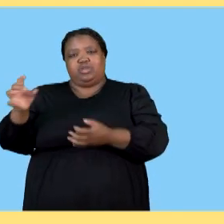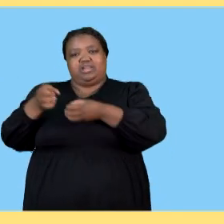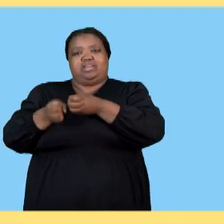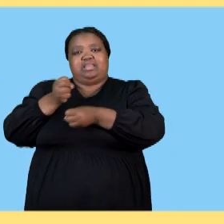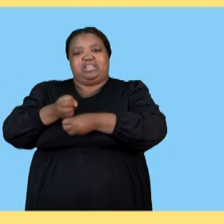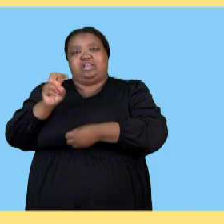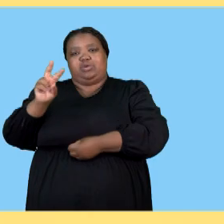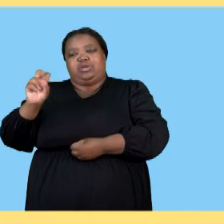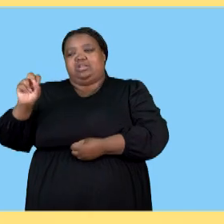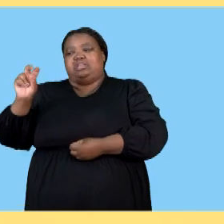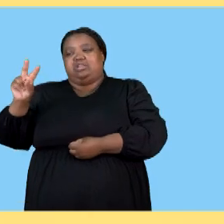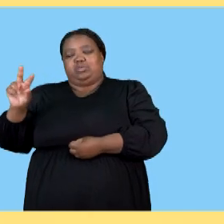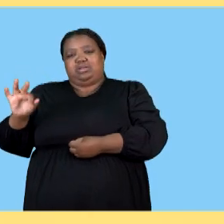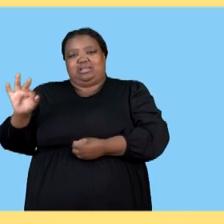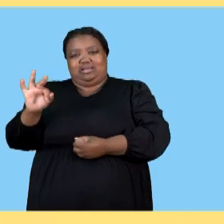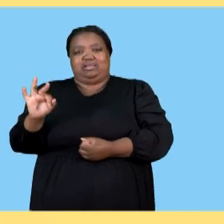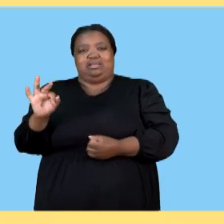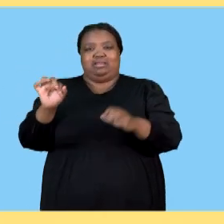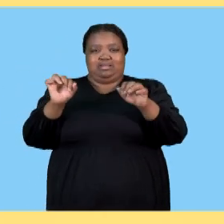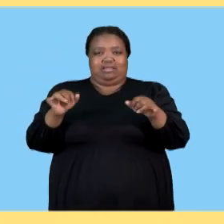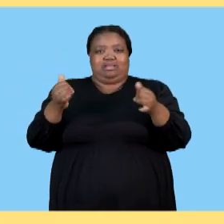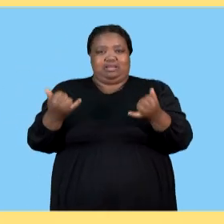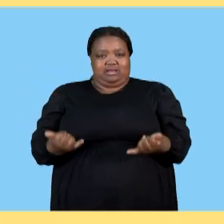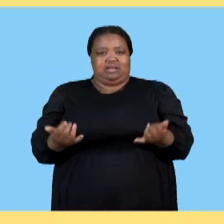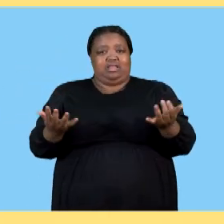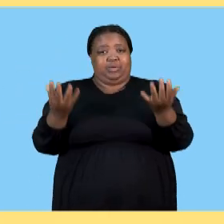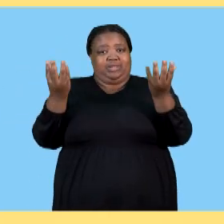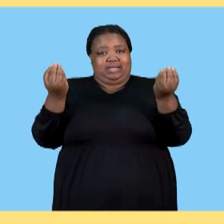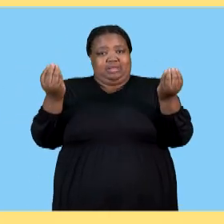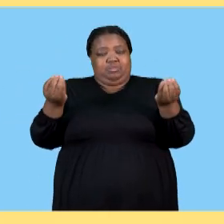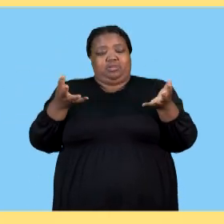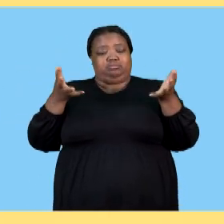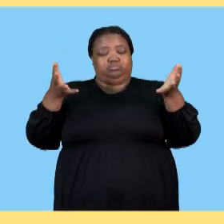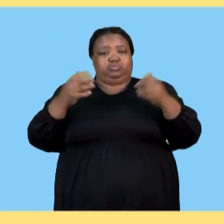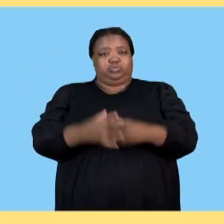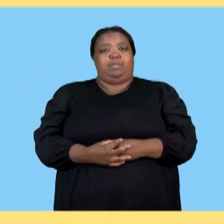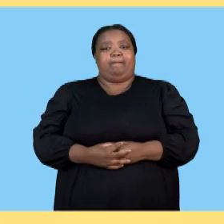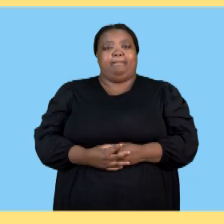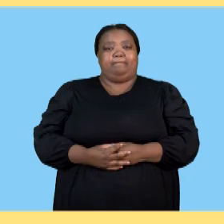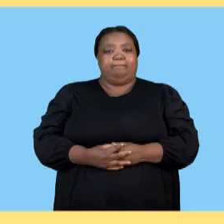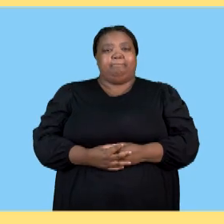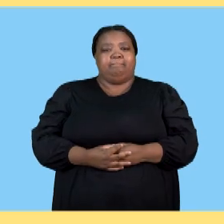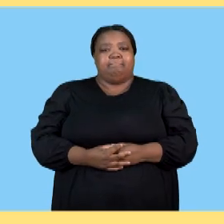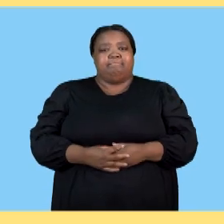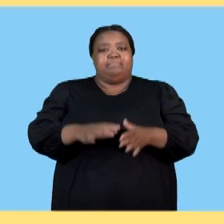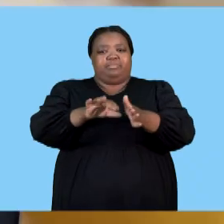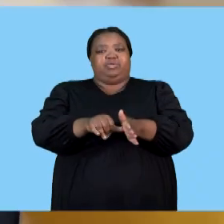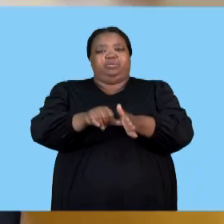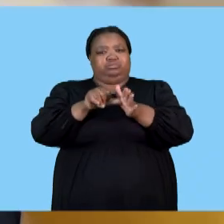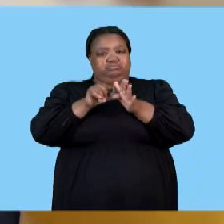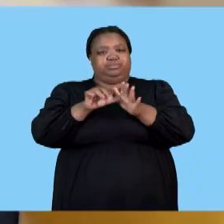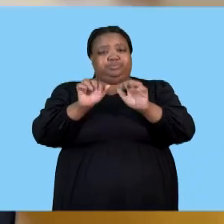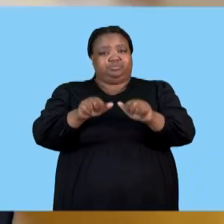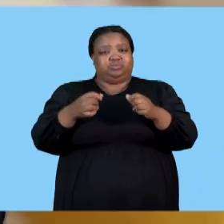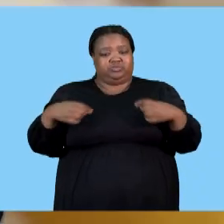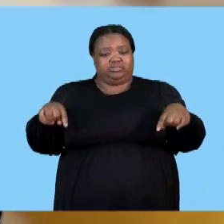1 in 2023. These are now your figures. Very, very important, dear